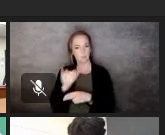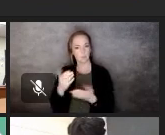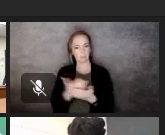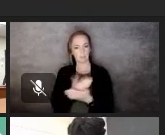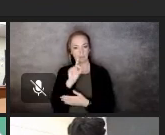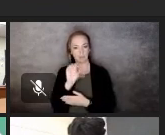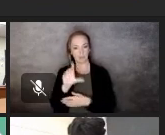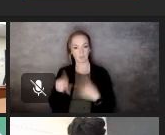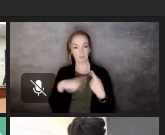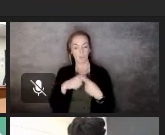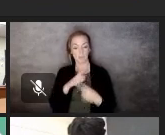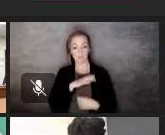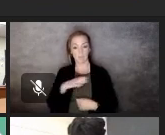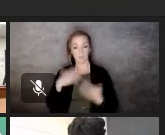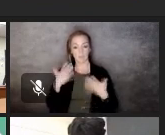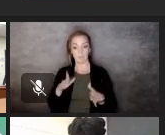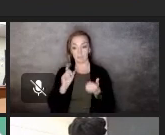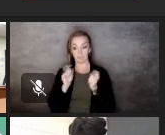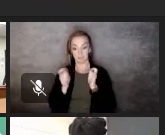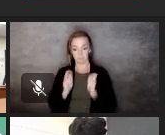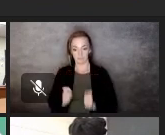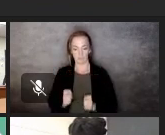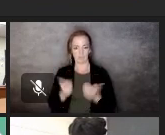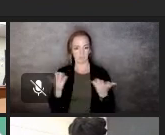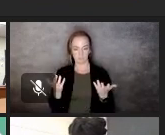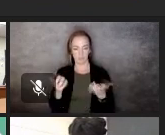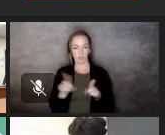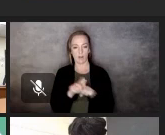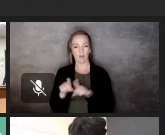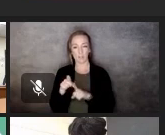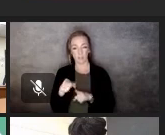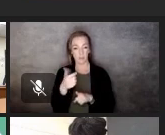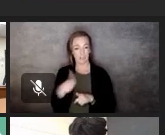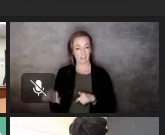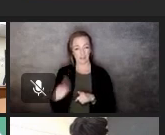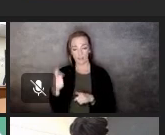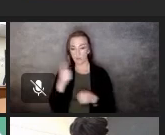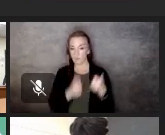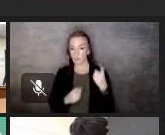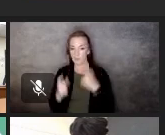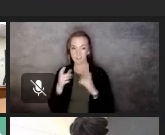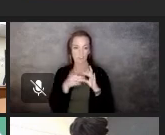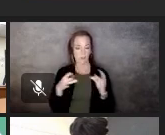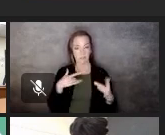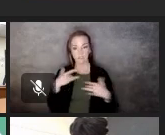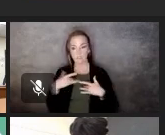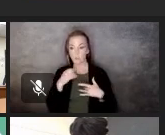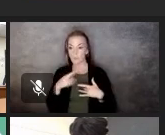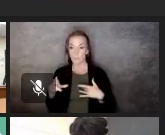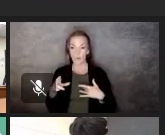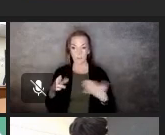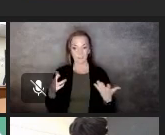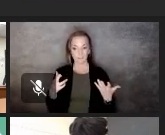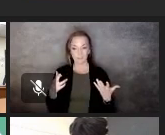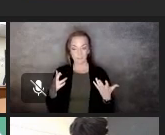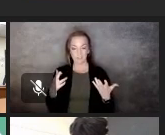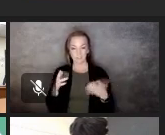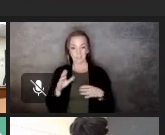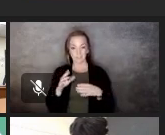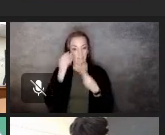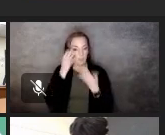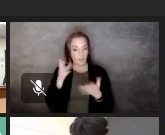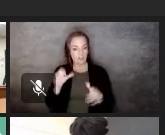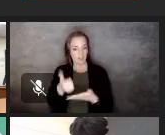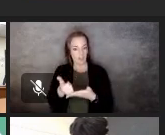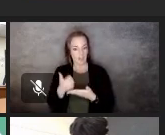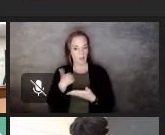finished revising? And also, do you have any additional questions, comments, concerns, or insights that can help guide this work? So I'll